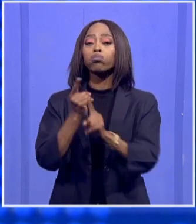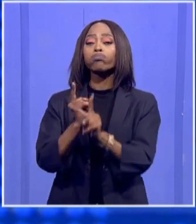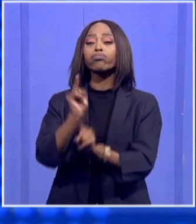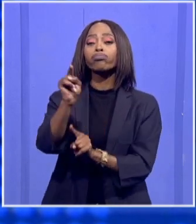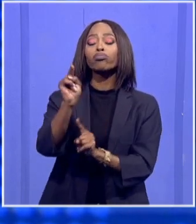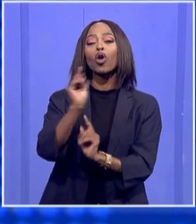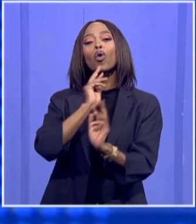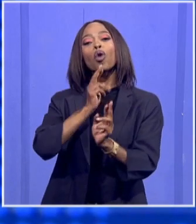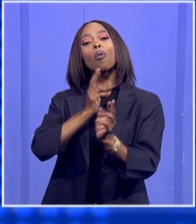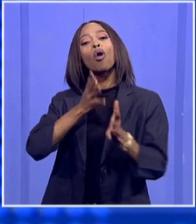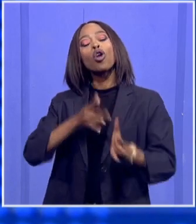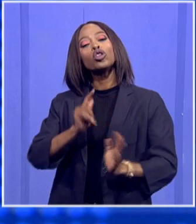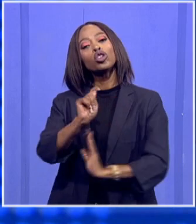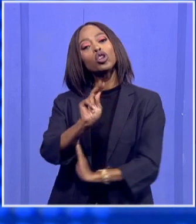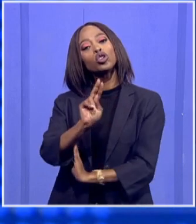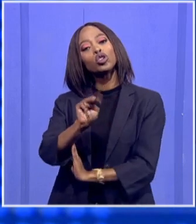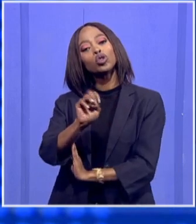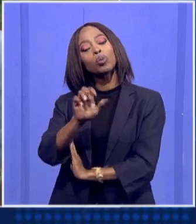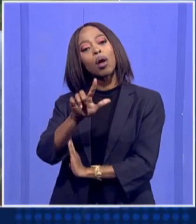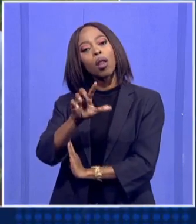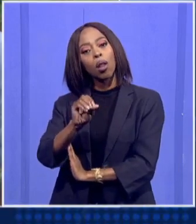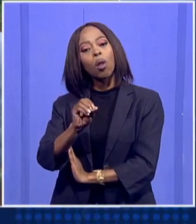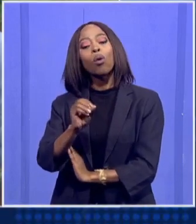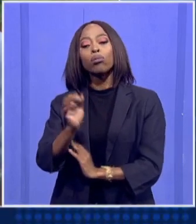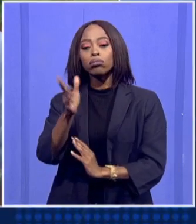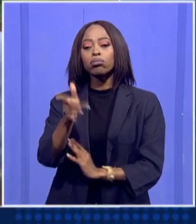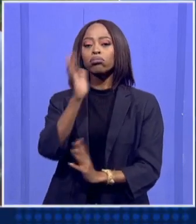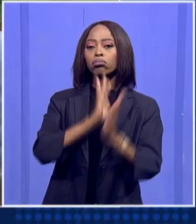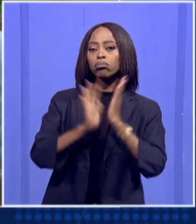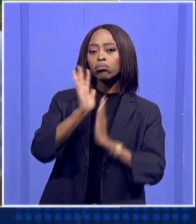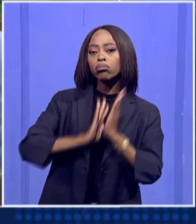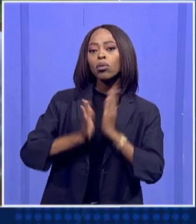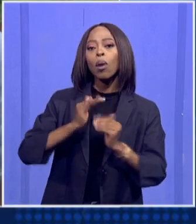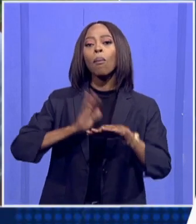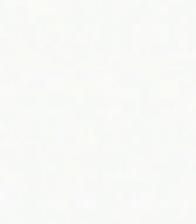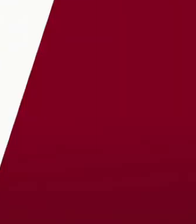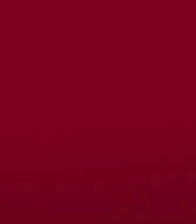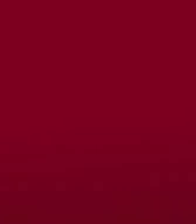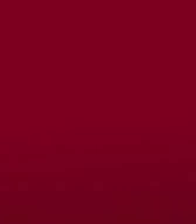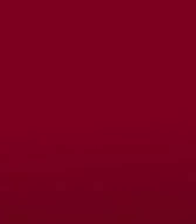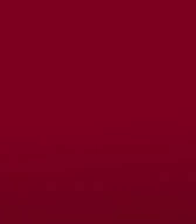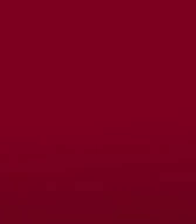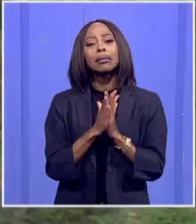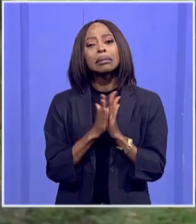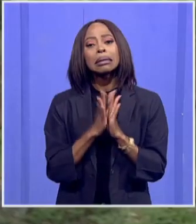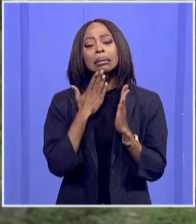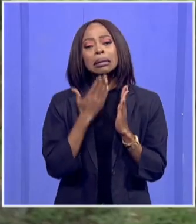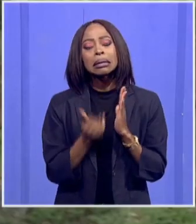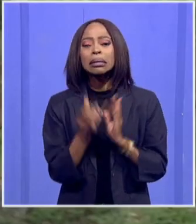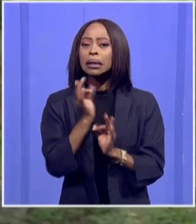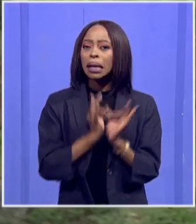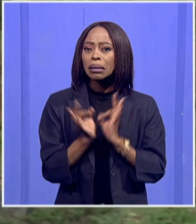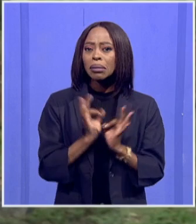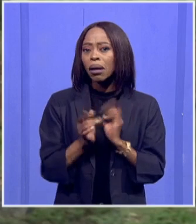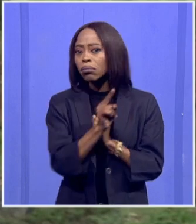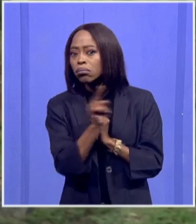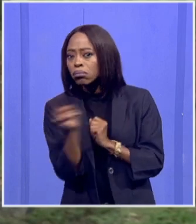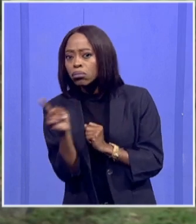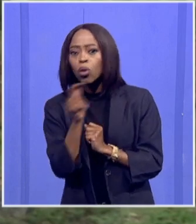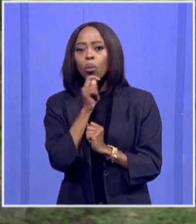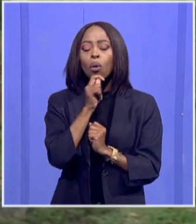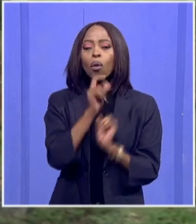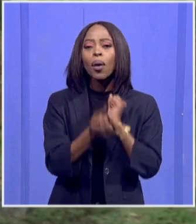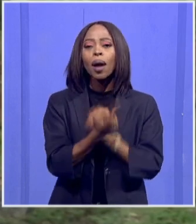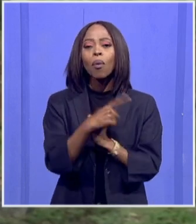News reporter Dumelo Machoho for more details. Dumelo, thank you for your time this morning. So take us through what's happening this morning there to commemorate